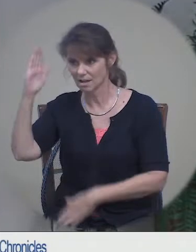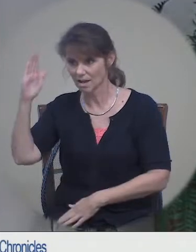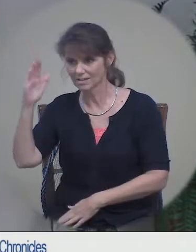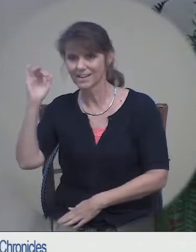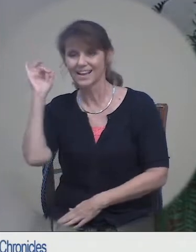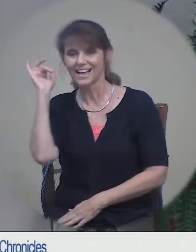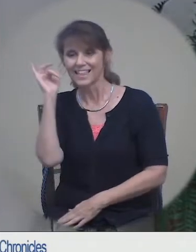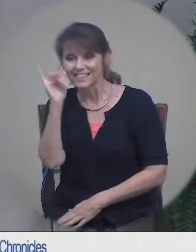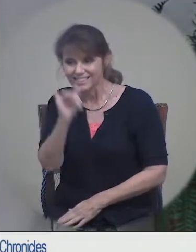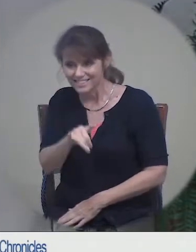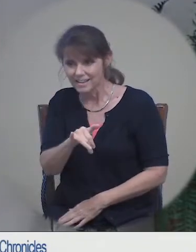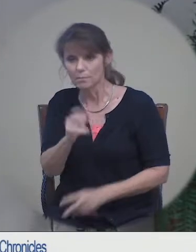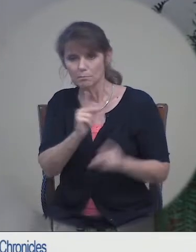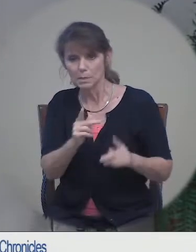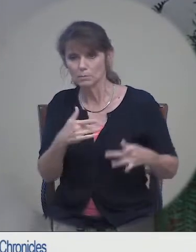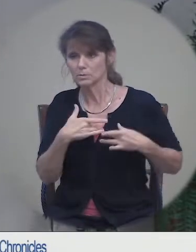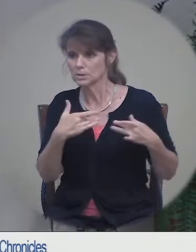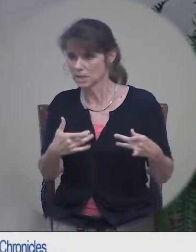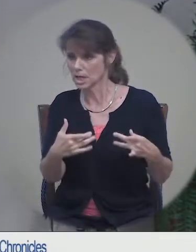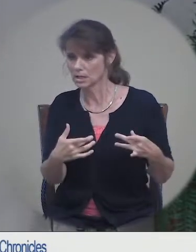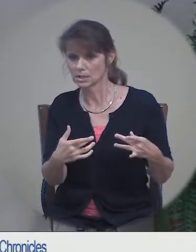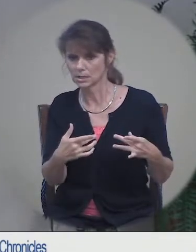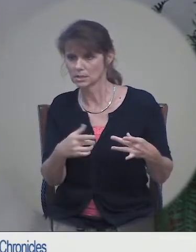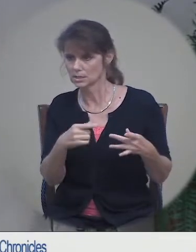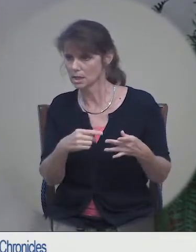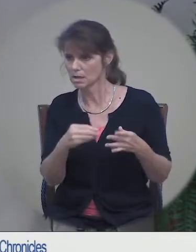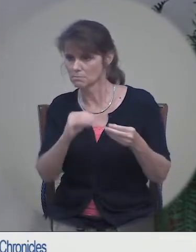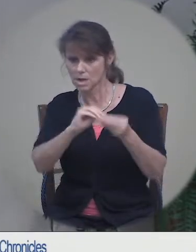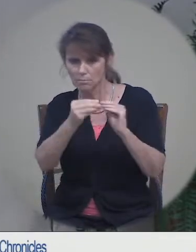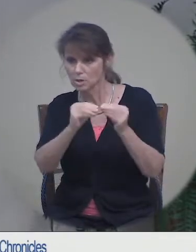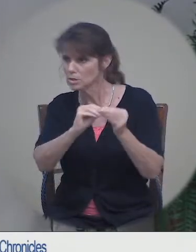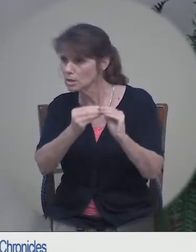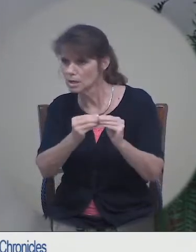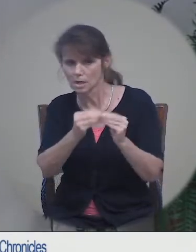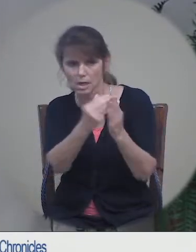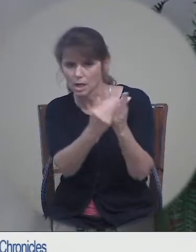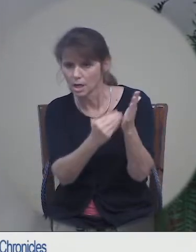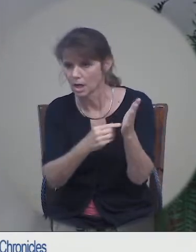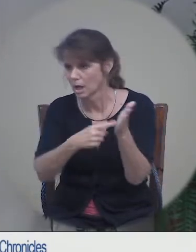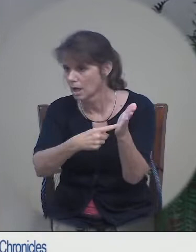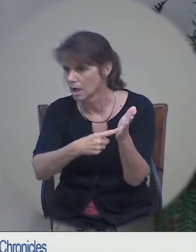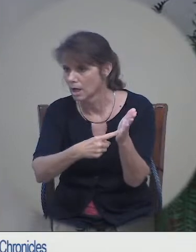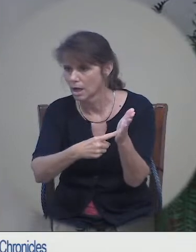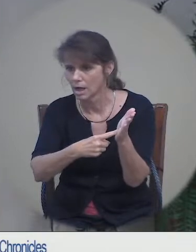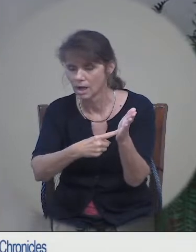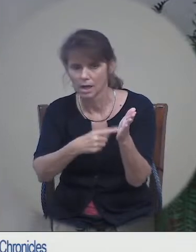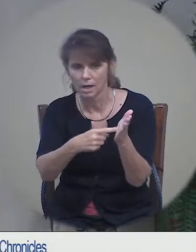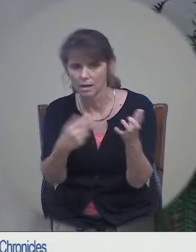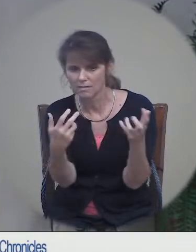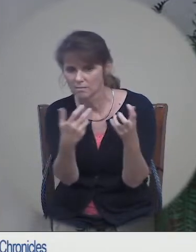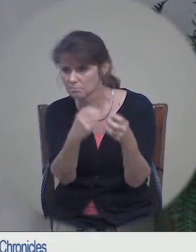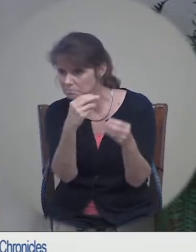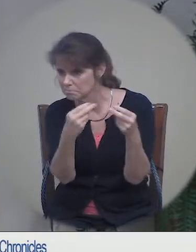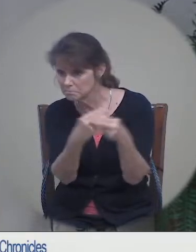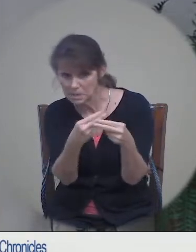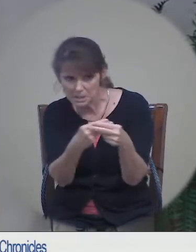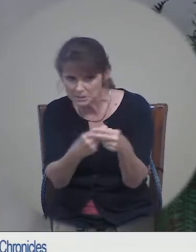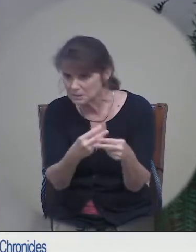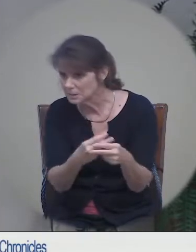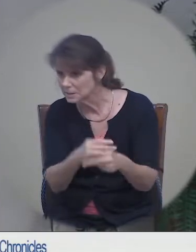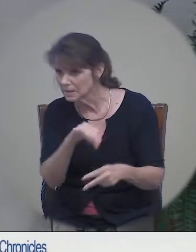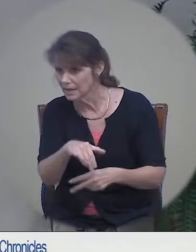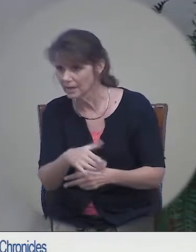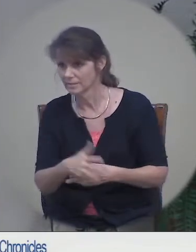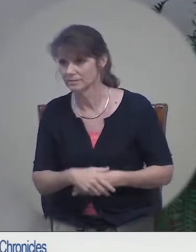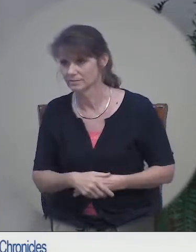they often point to. They say, hey, we can't know when Hezekiah ruled. It's all a fabrication. Or the fact is,